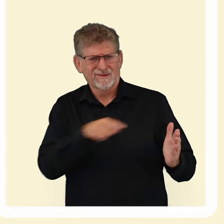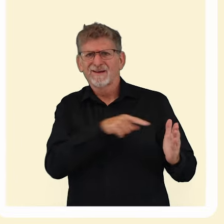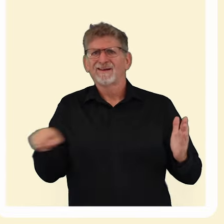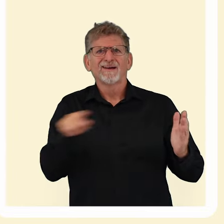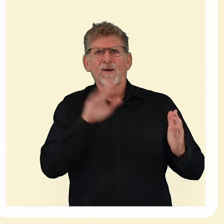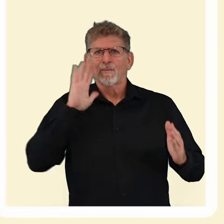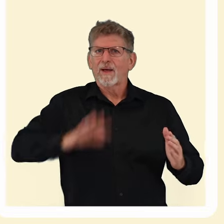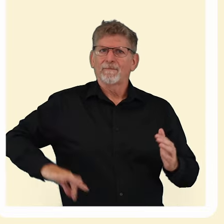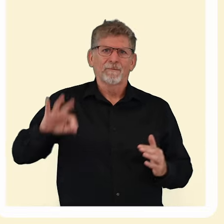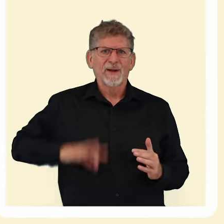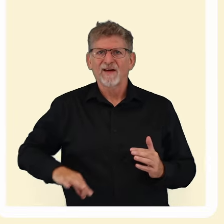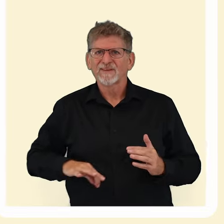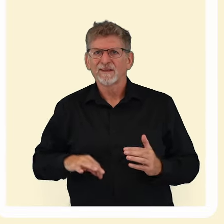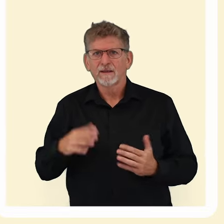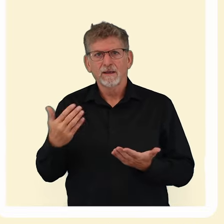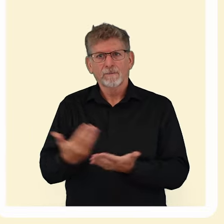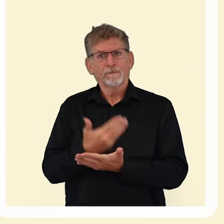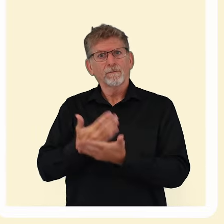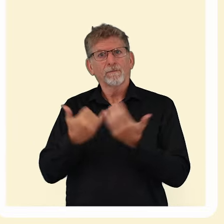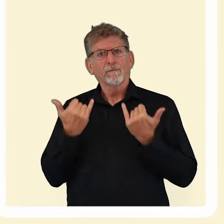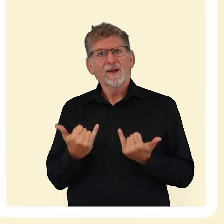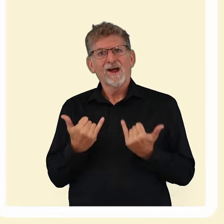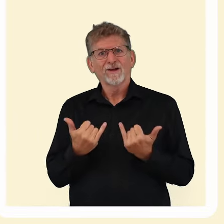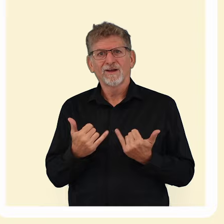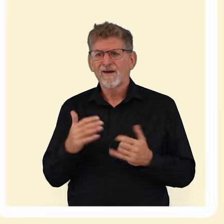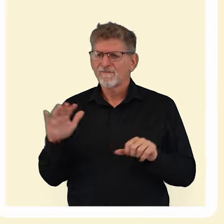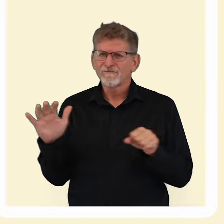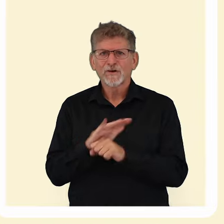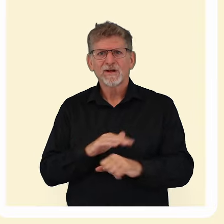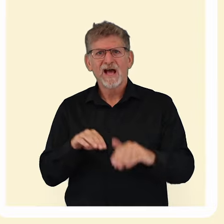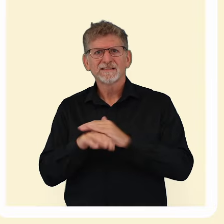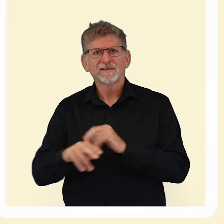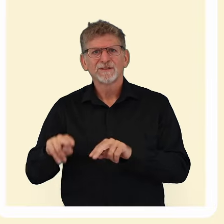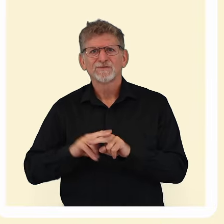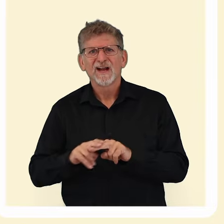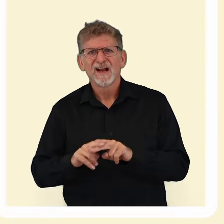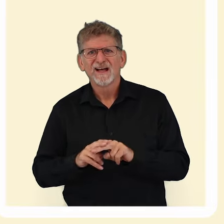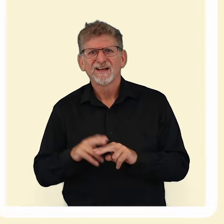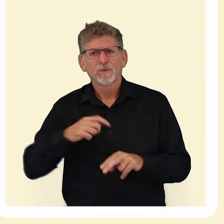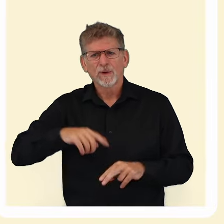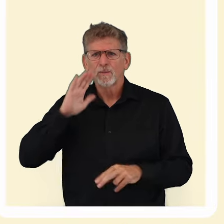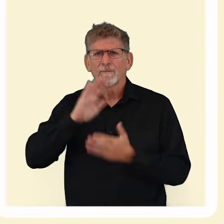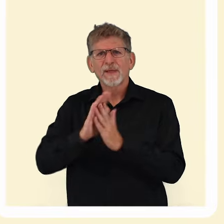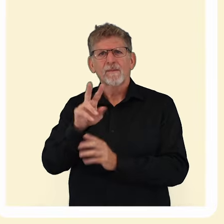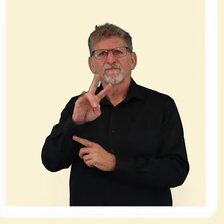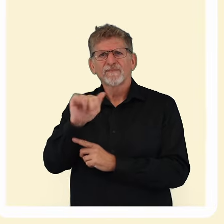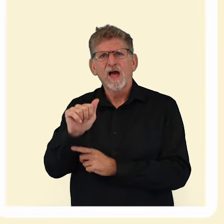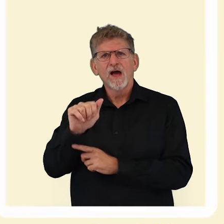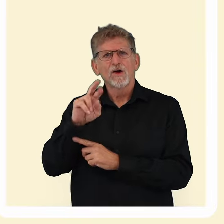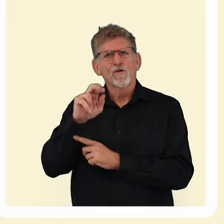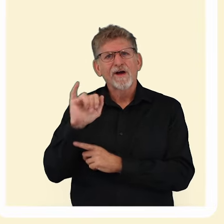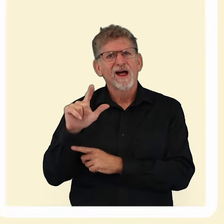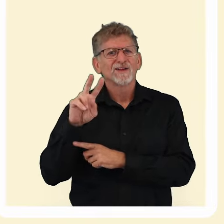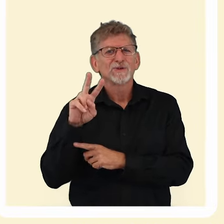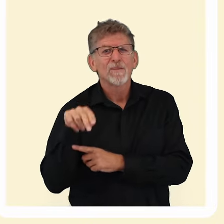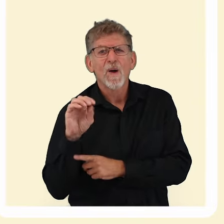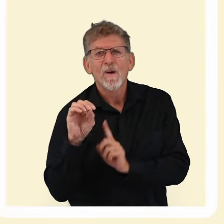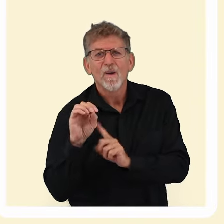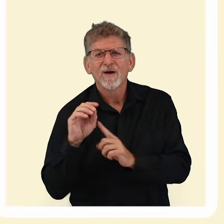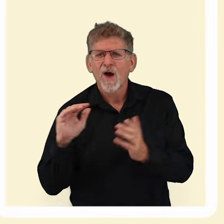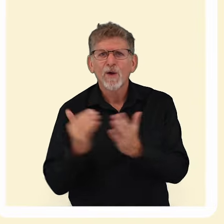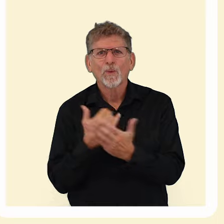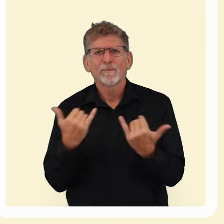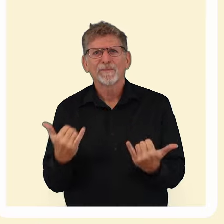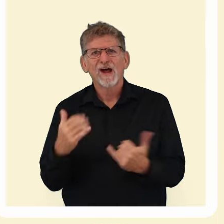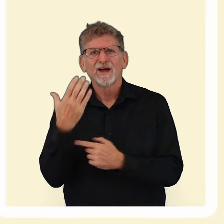are going to be Via Rail 2.0, a new modern company. That request for qualifications, request for proposals, you're planning all of that,